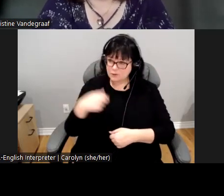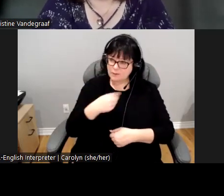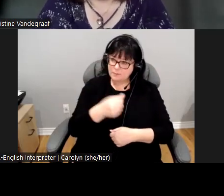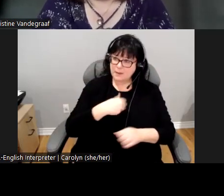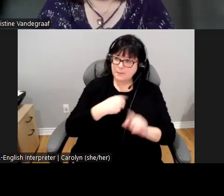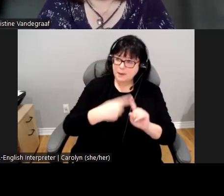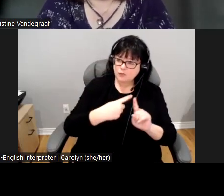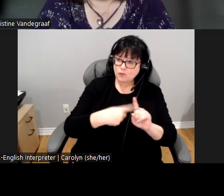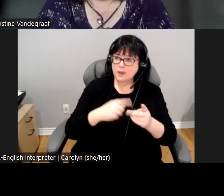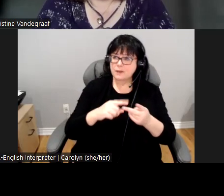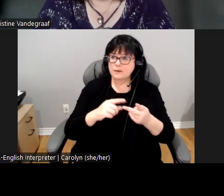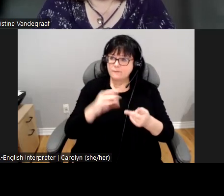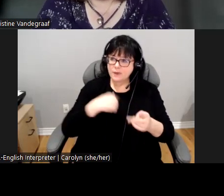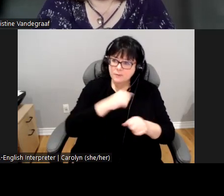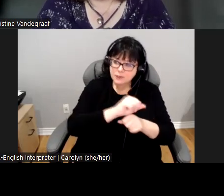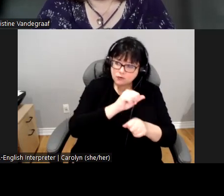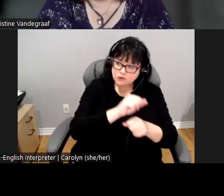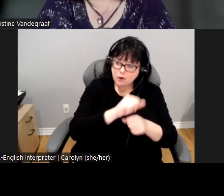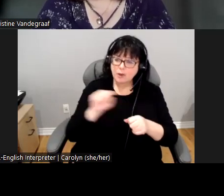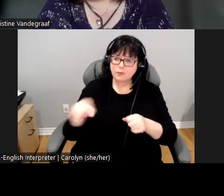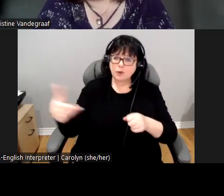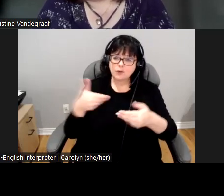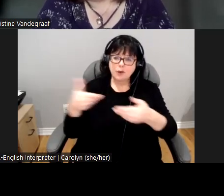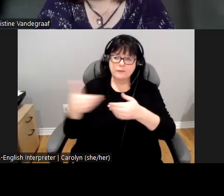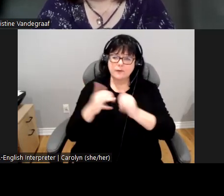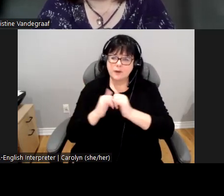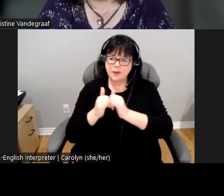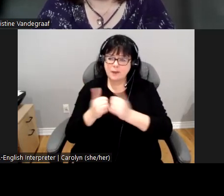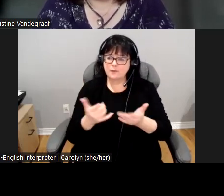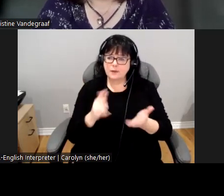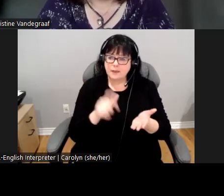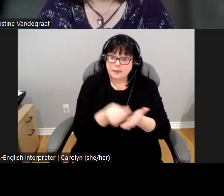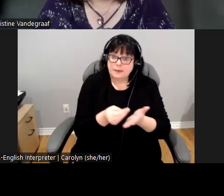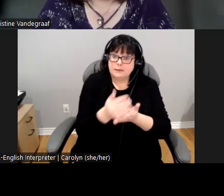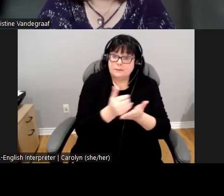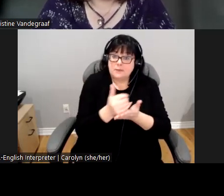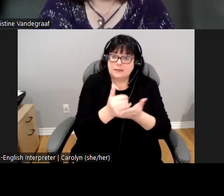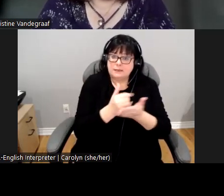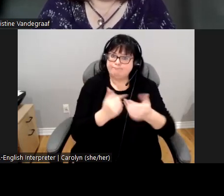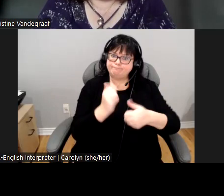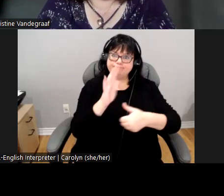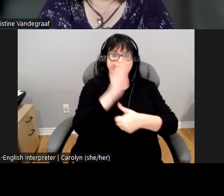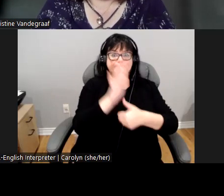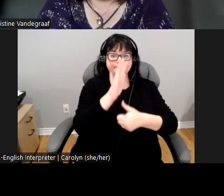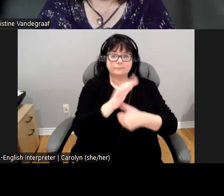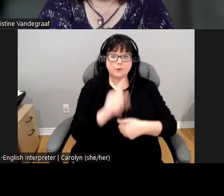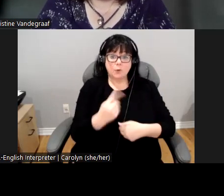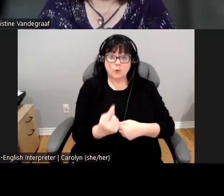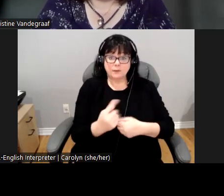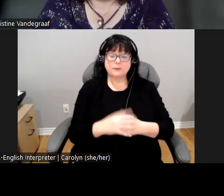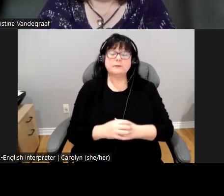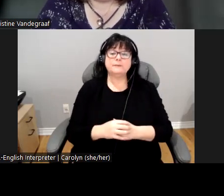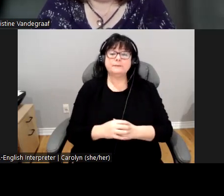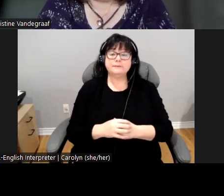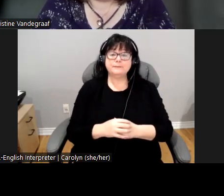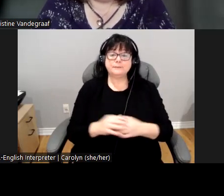going to, deal with my income stuff that needs to happen? So during